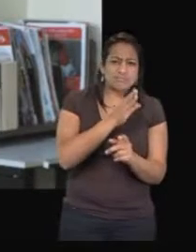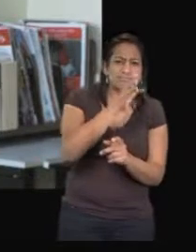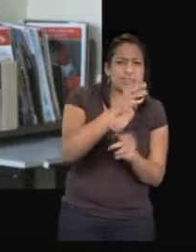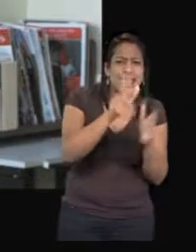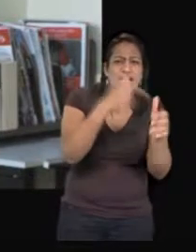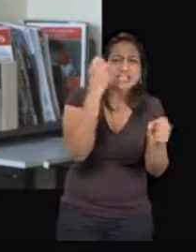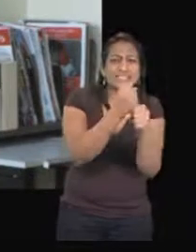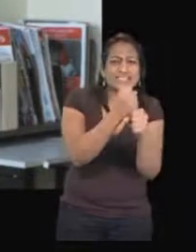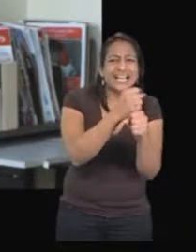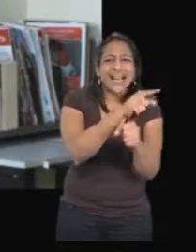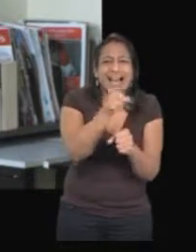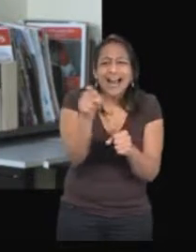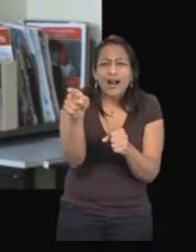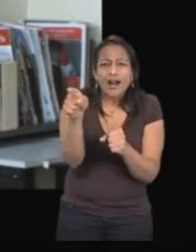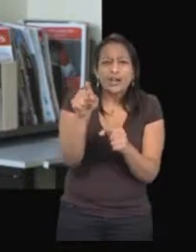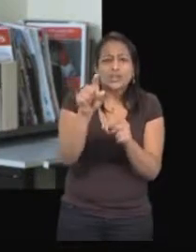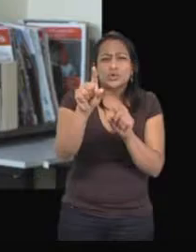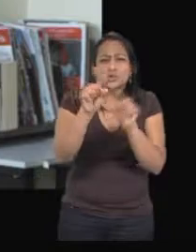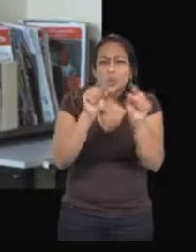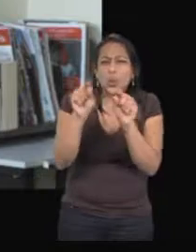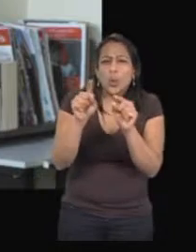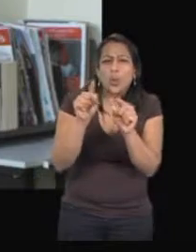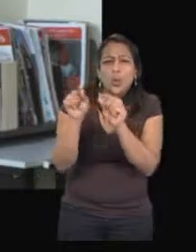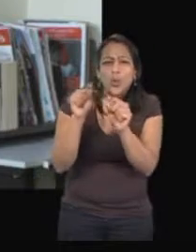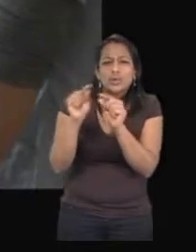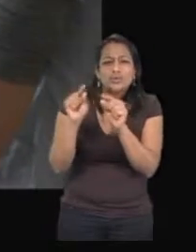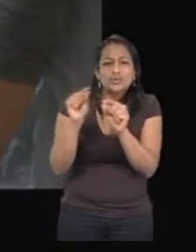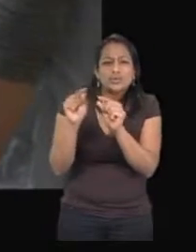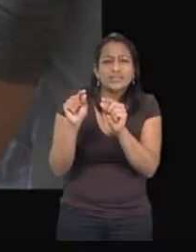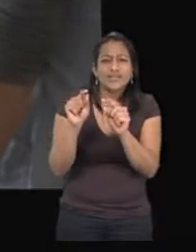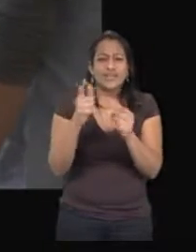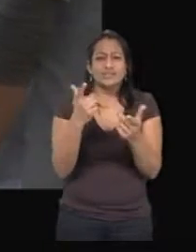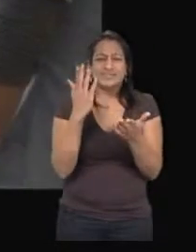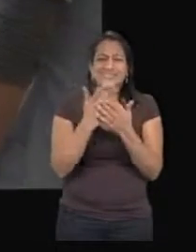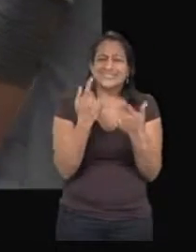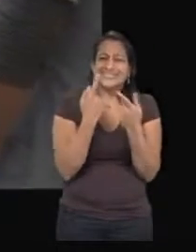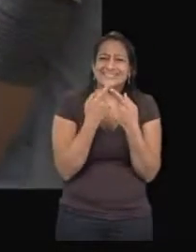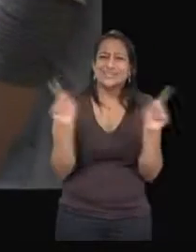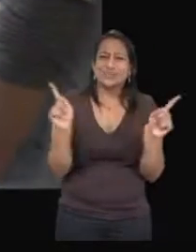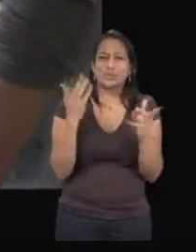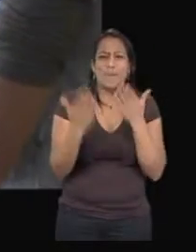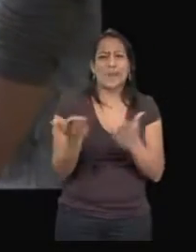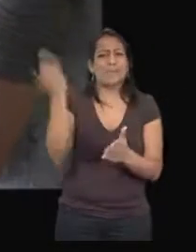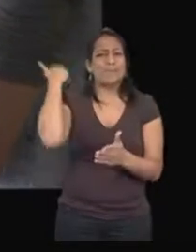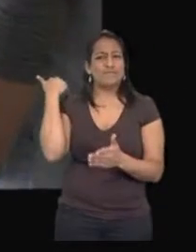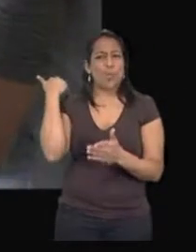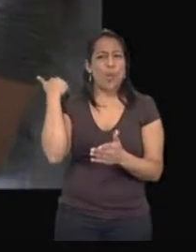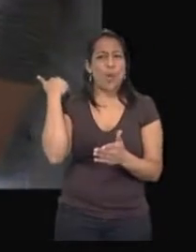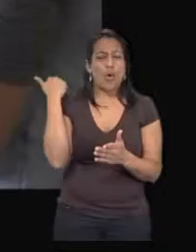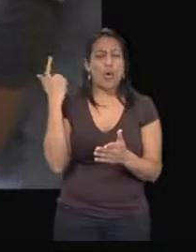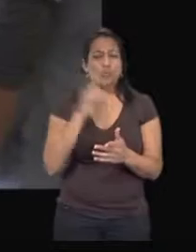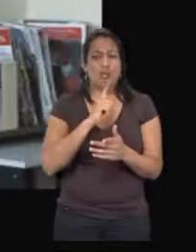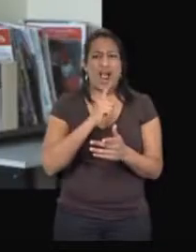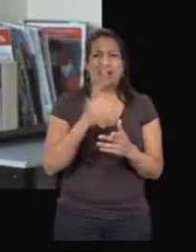would actually approach the agencies that they are working with as partners and not as service receivers, which I think is a significant